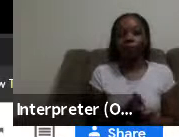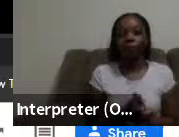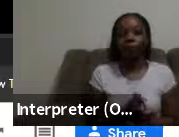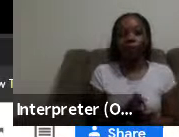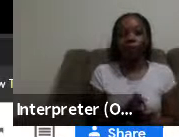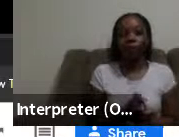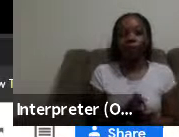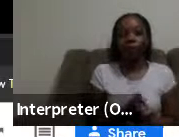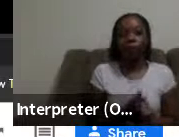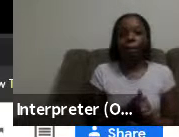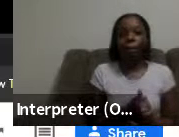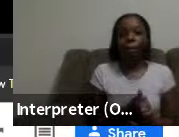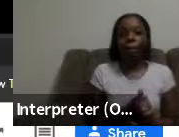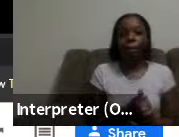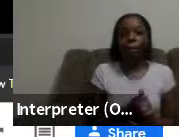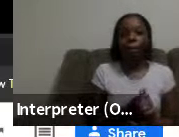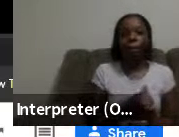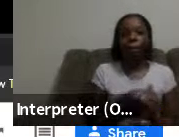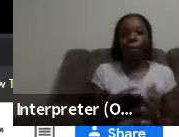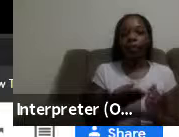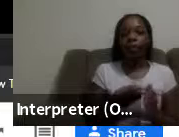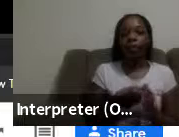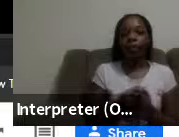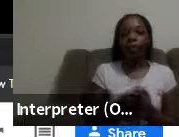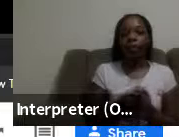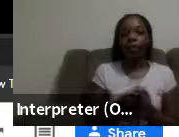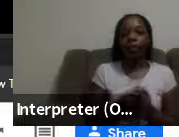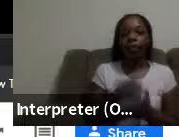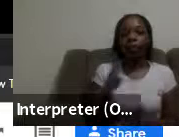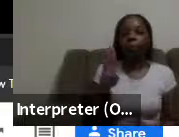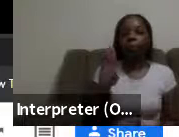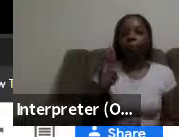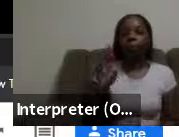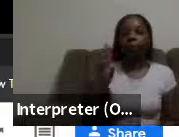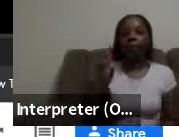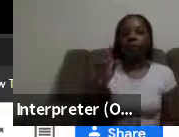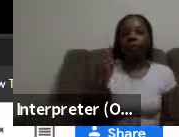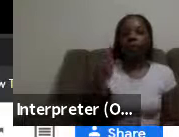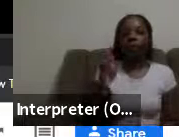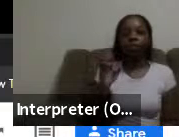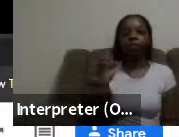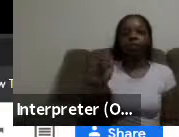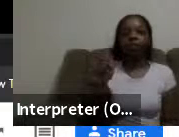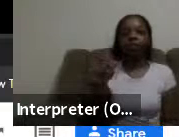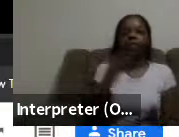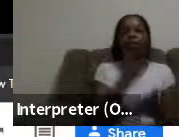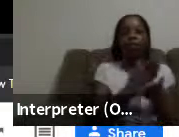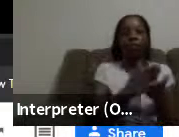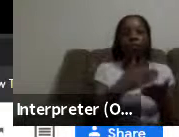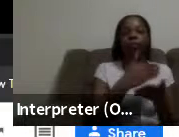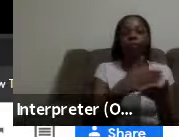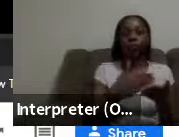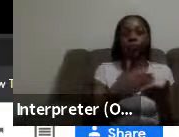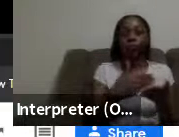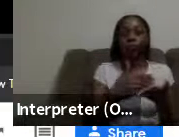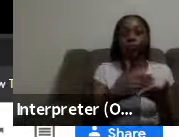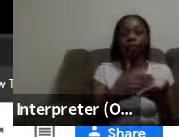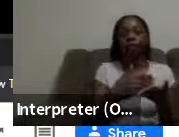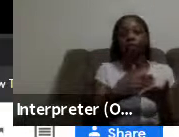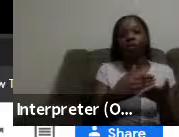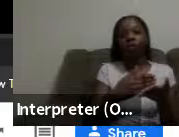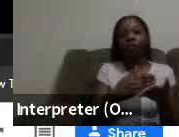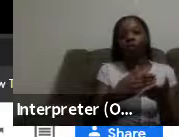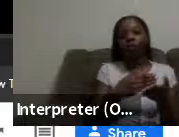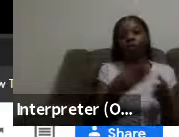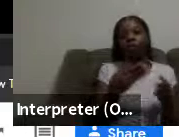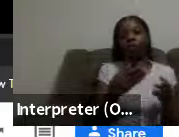far, budgets are oftentimes submitted incorrectly, or they have incomplete information, or not all of the information that they need